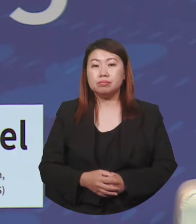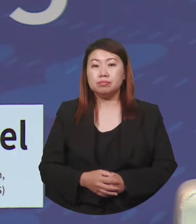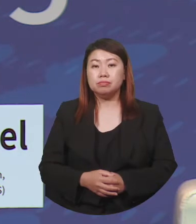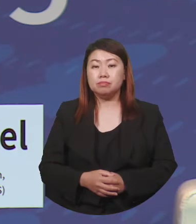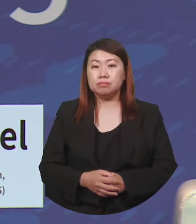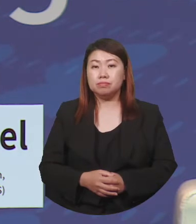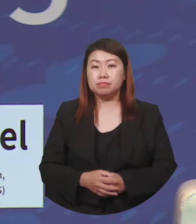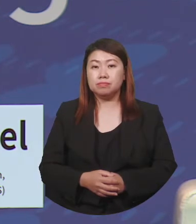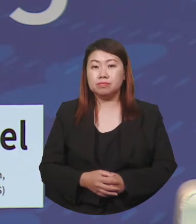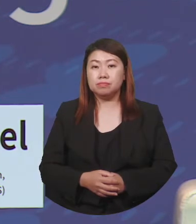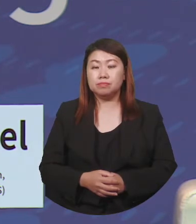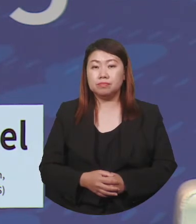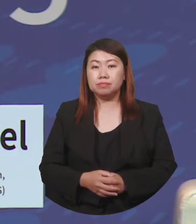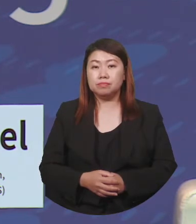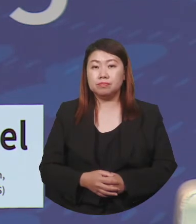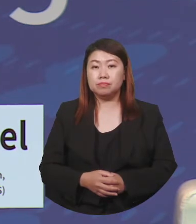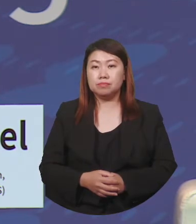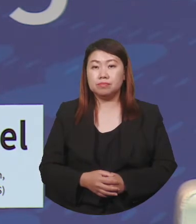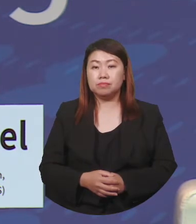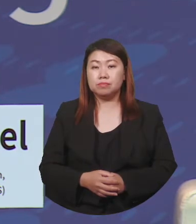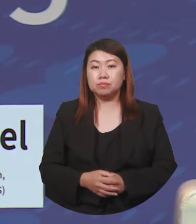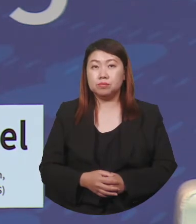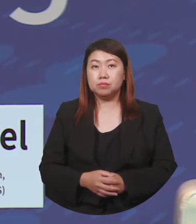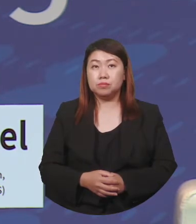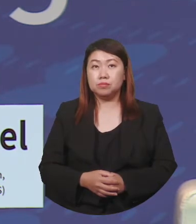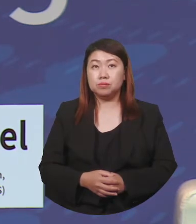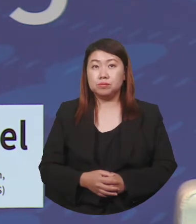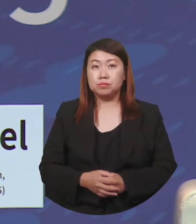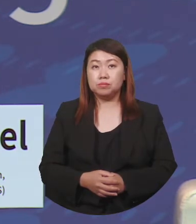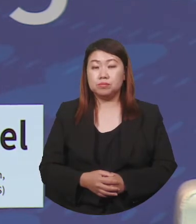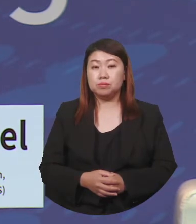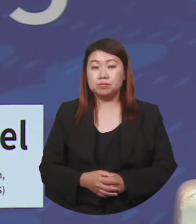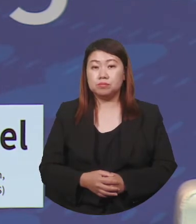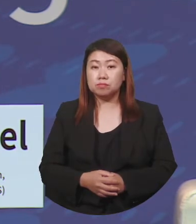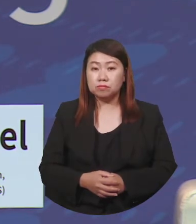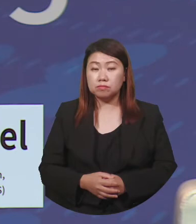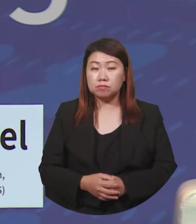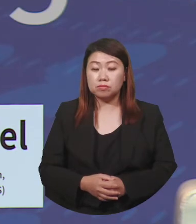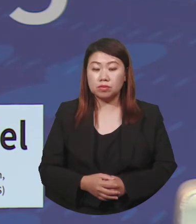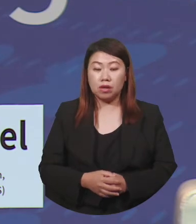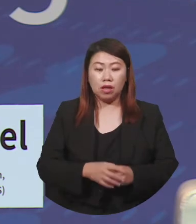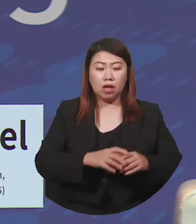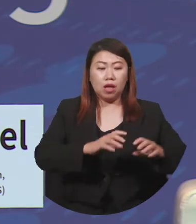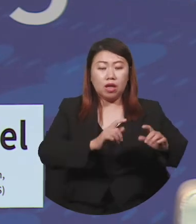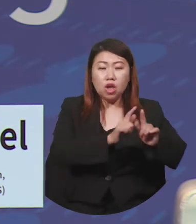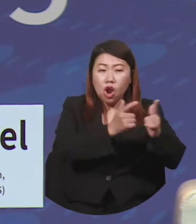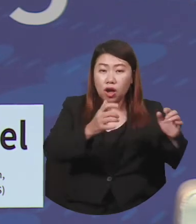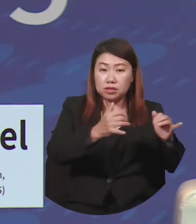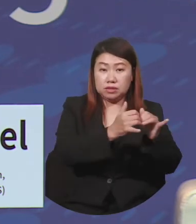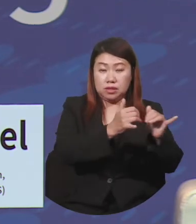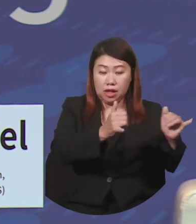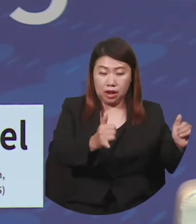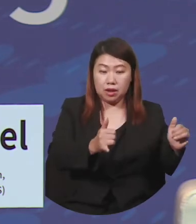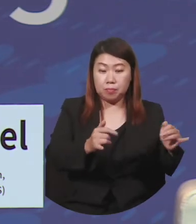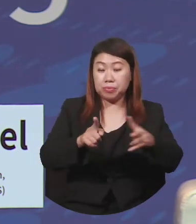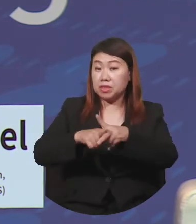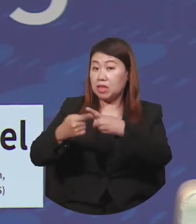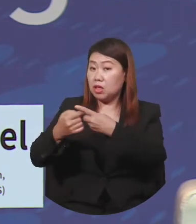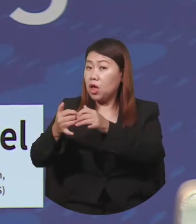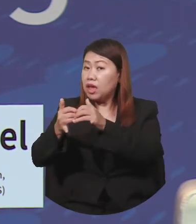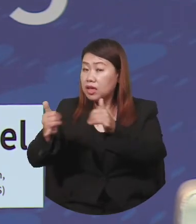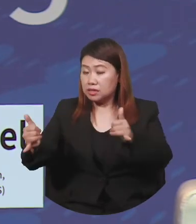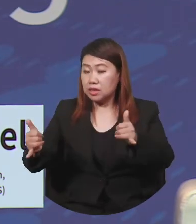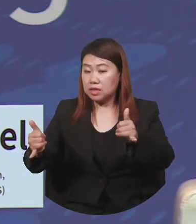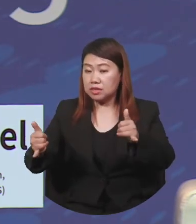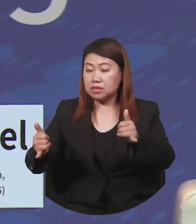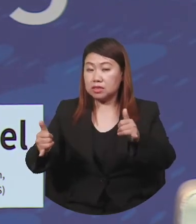want to have multi-stakeholder approaches. So it might be also a bit more diverse in this regard. And development